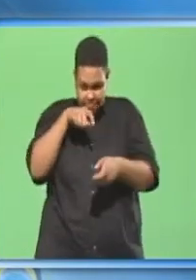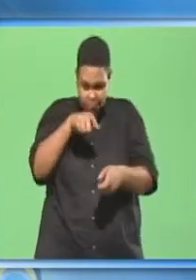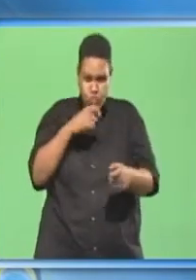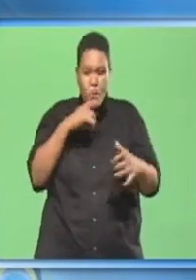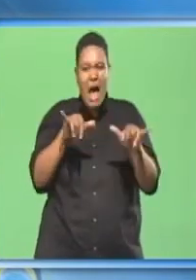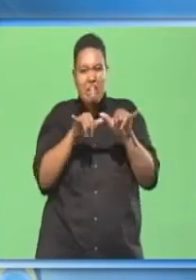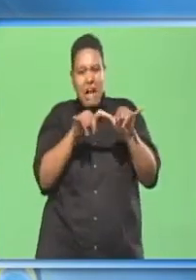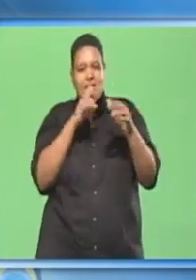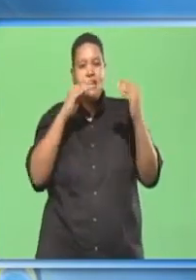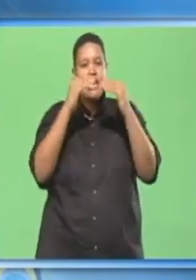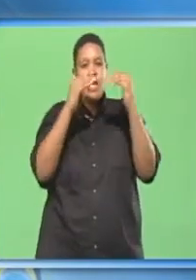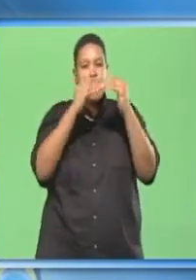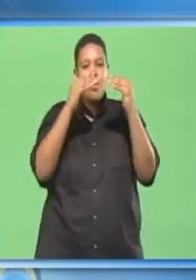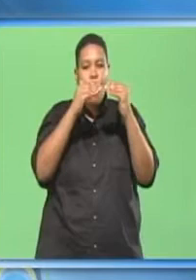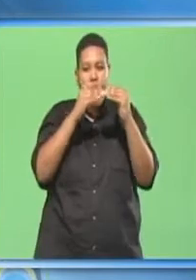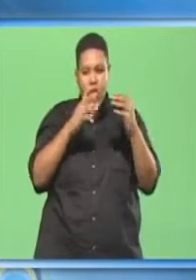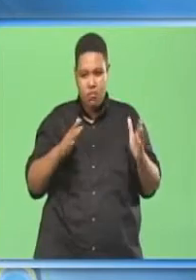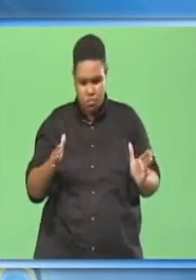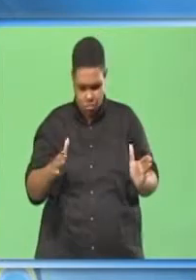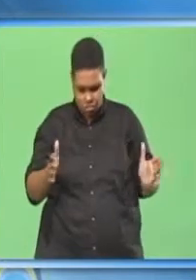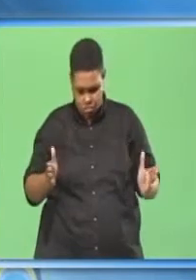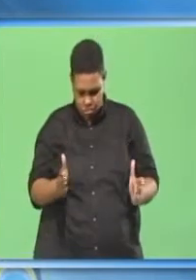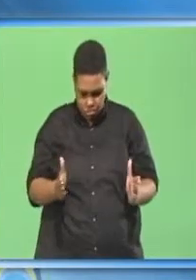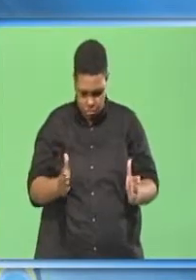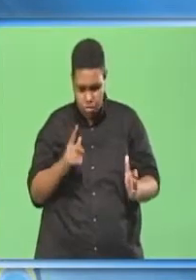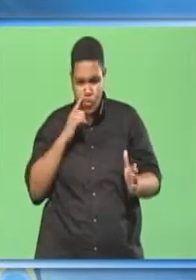have equal overhang.